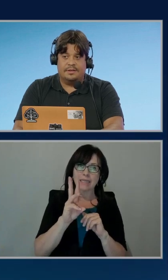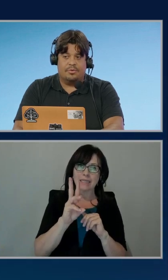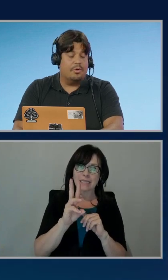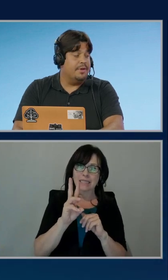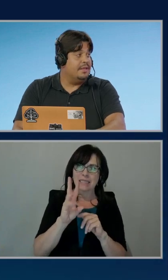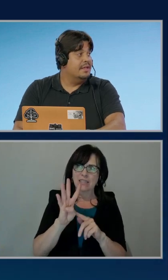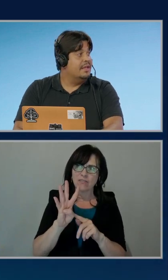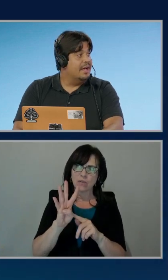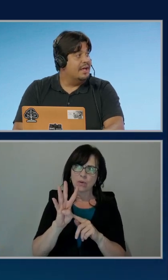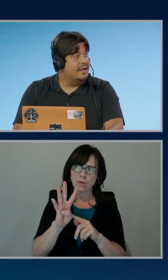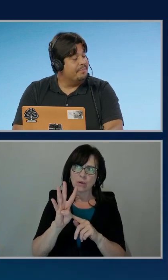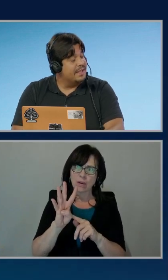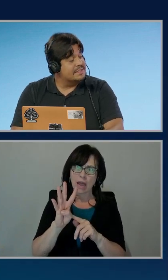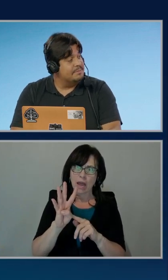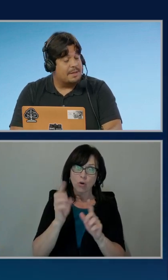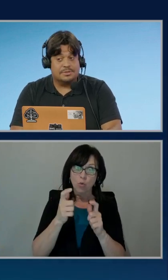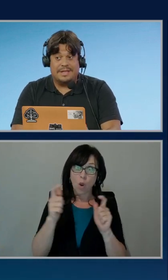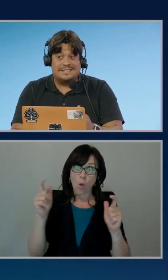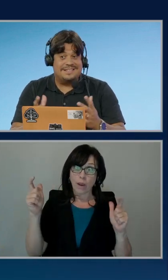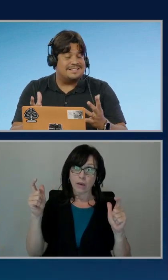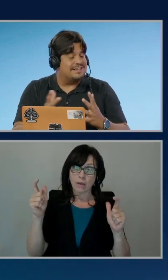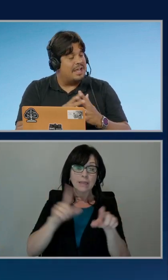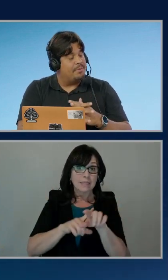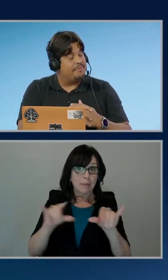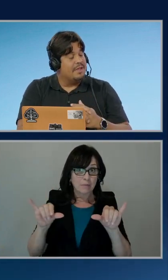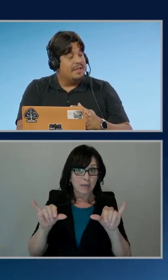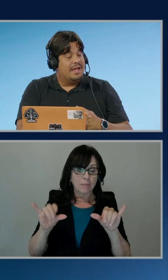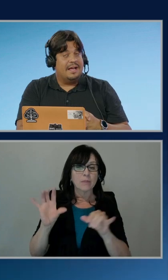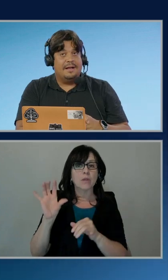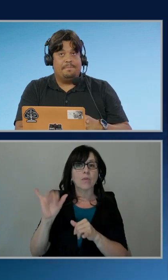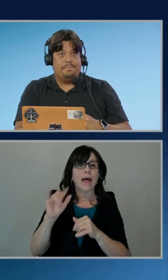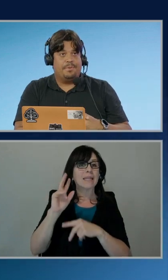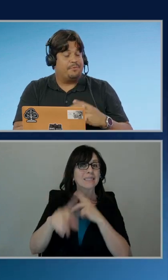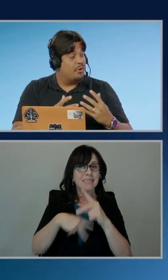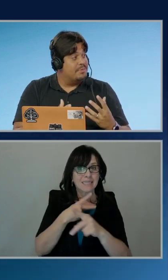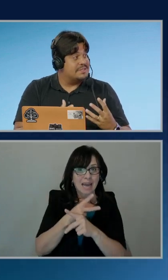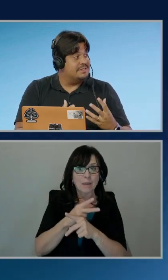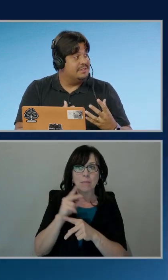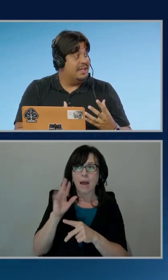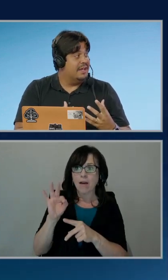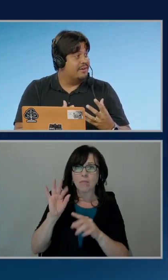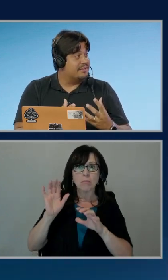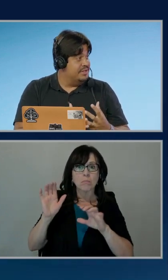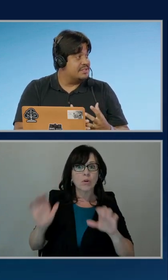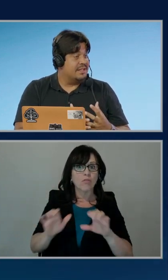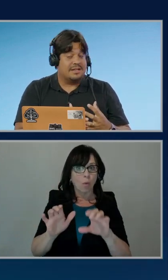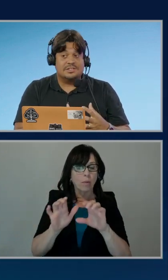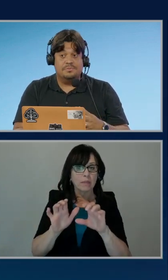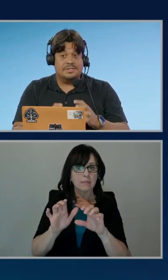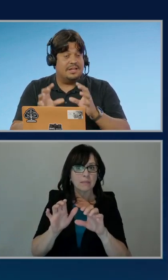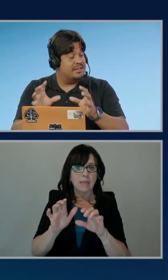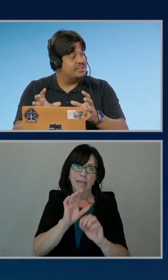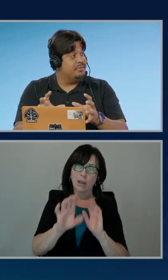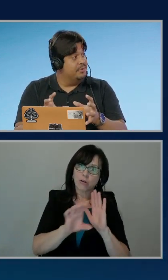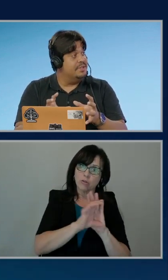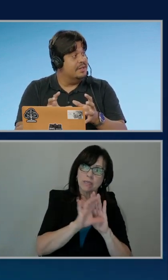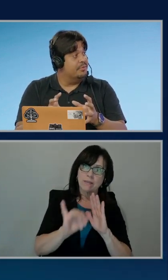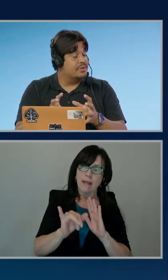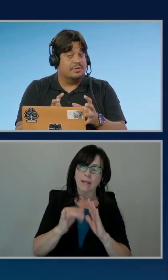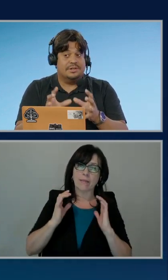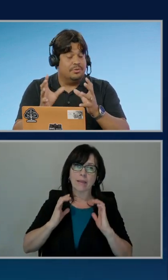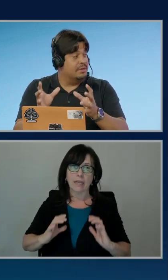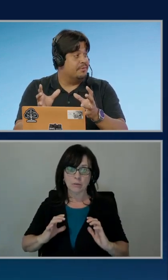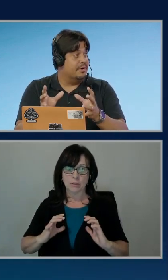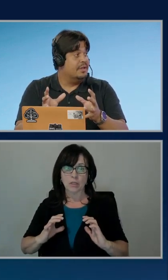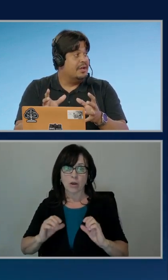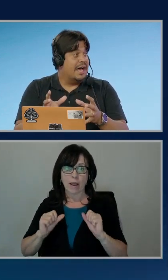164 and growing at the same time. So that's the type of performance characteristics that customers that are distributing their